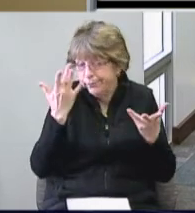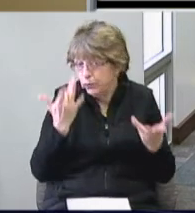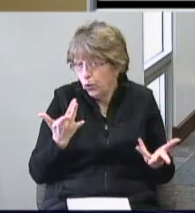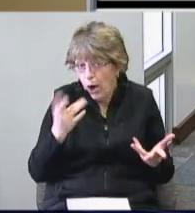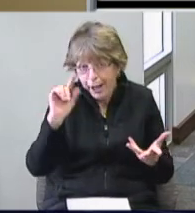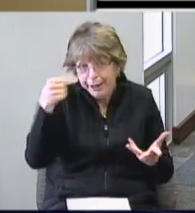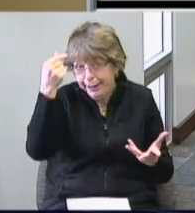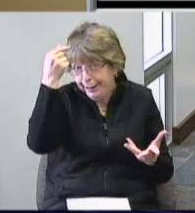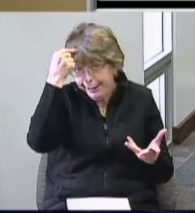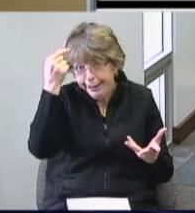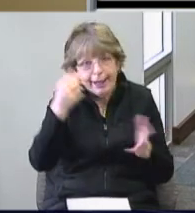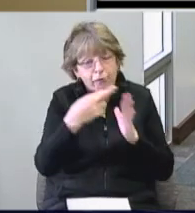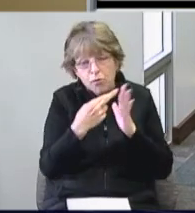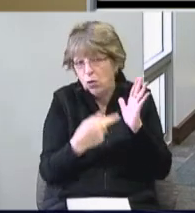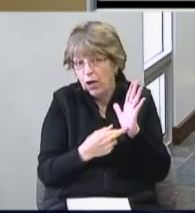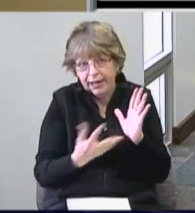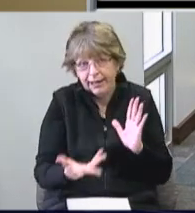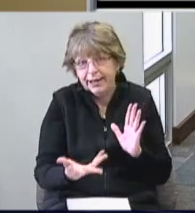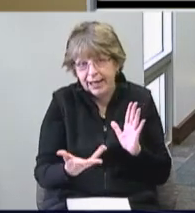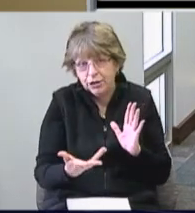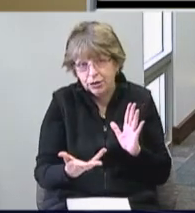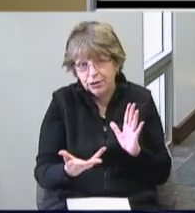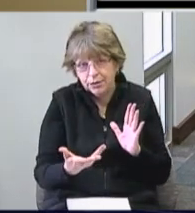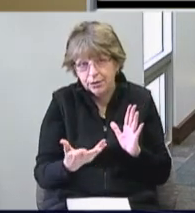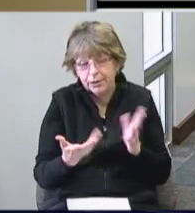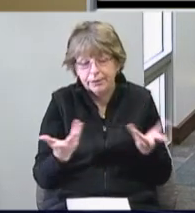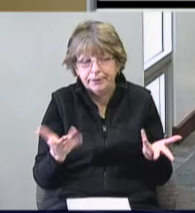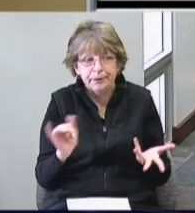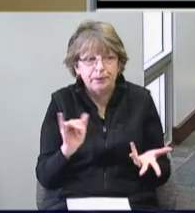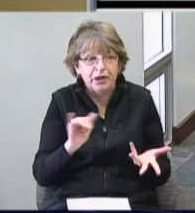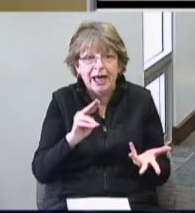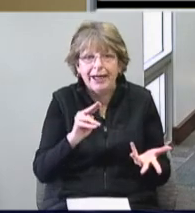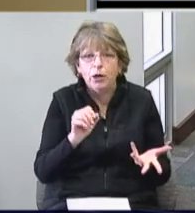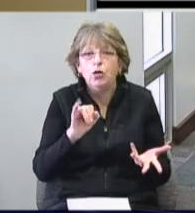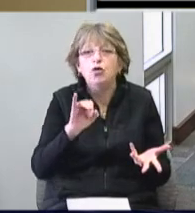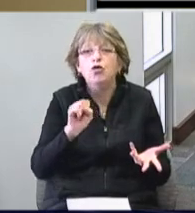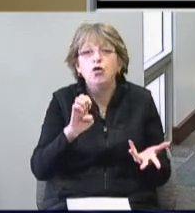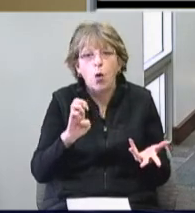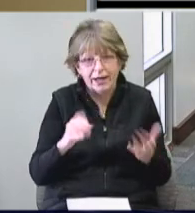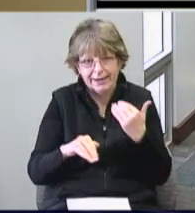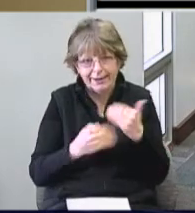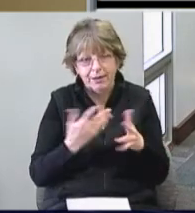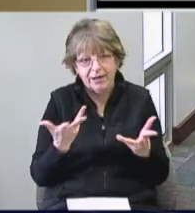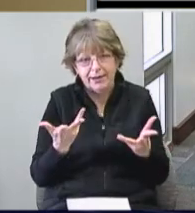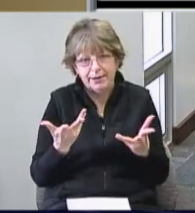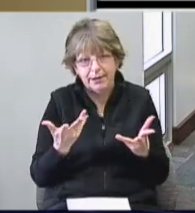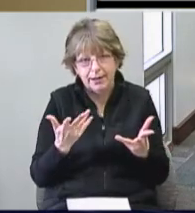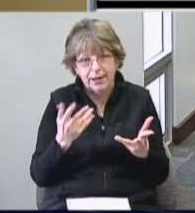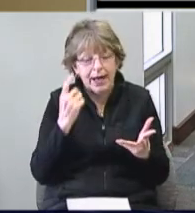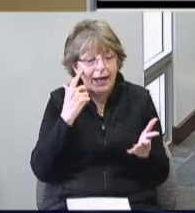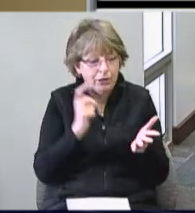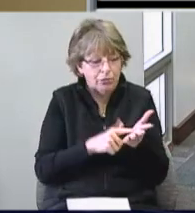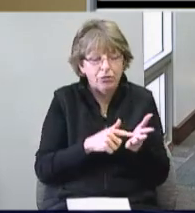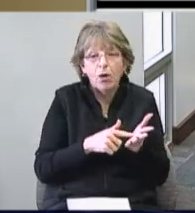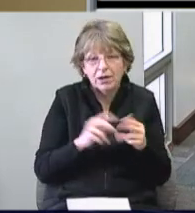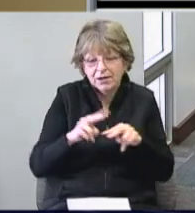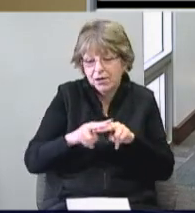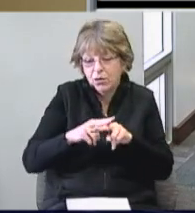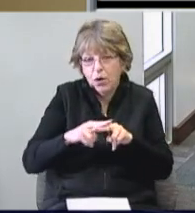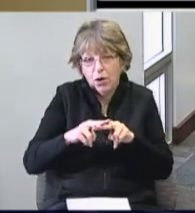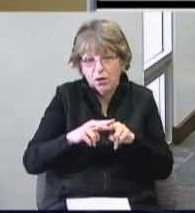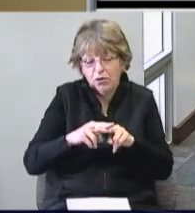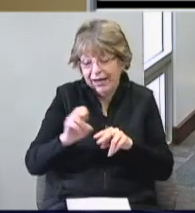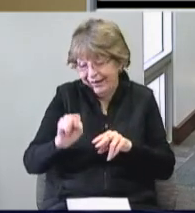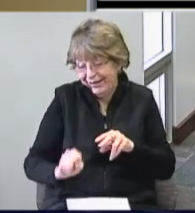government puts on noise limitations. And if you know, there is a active railroad track just to the south and just to the north of that